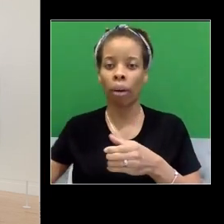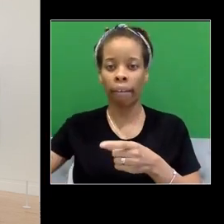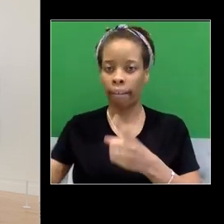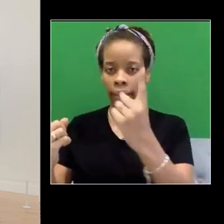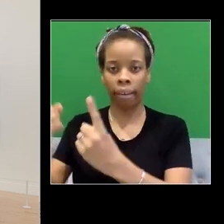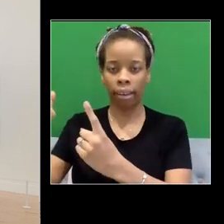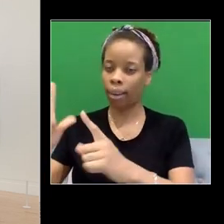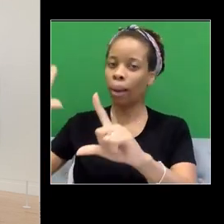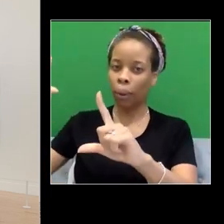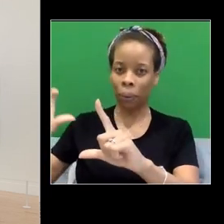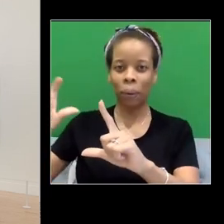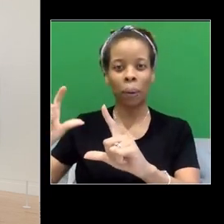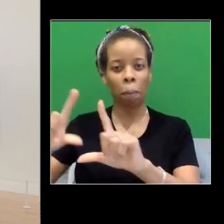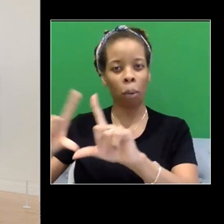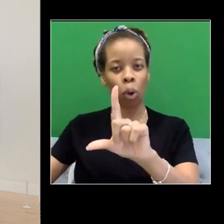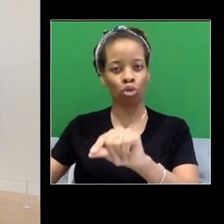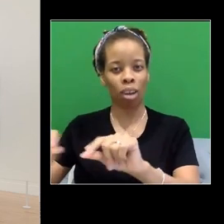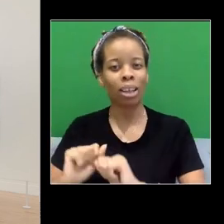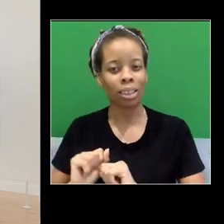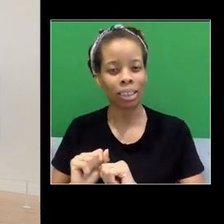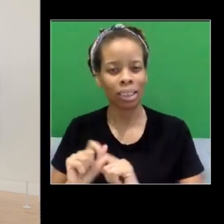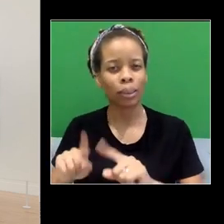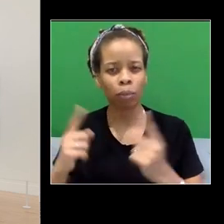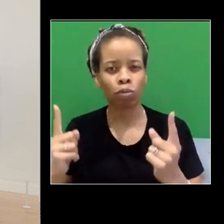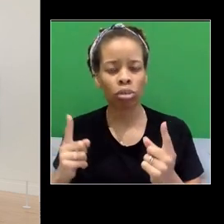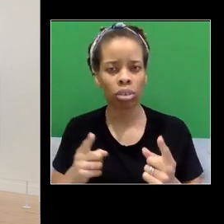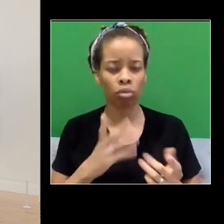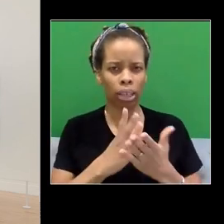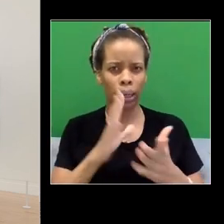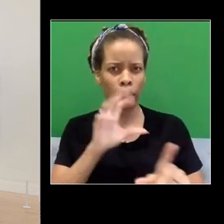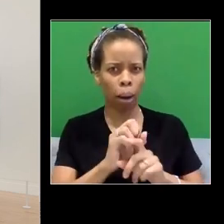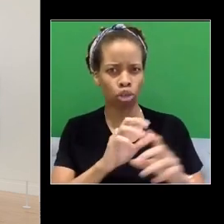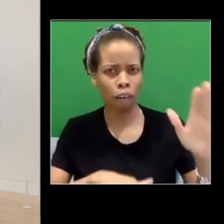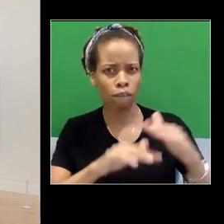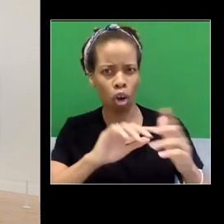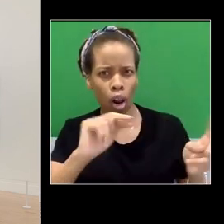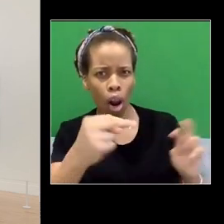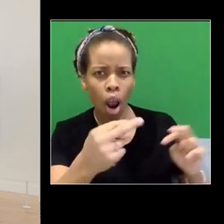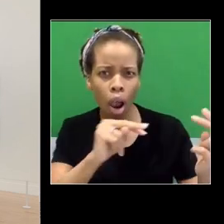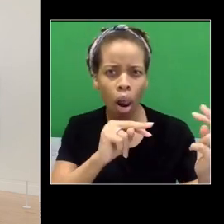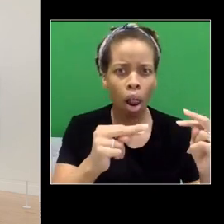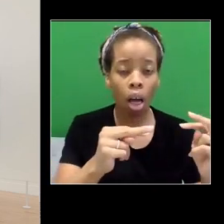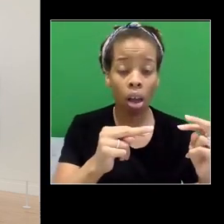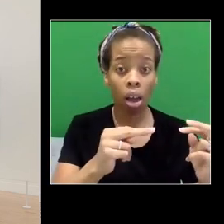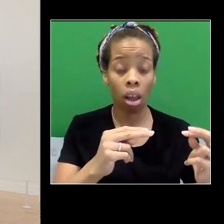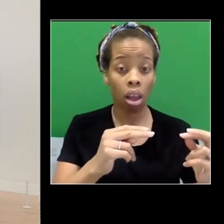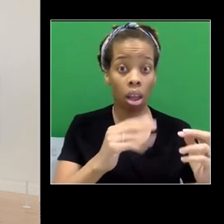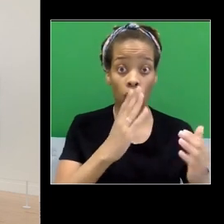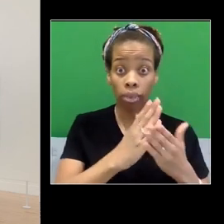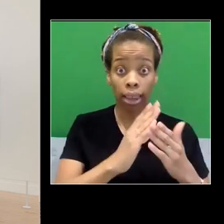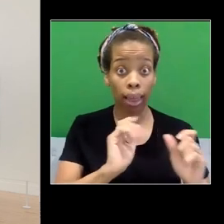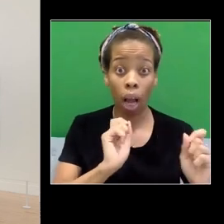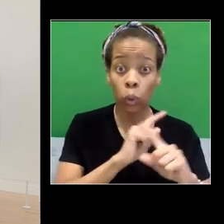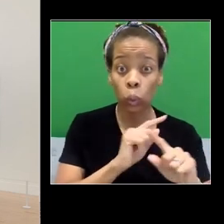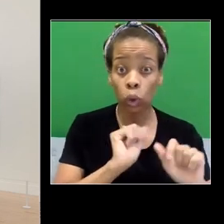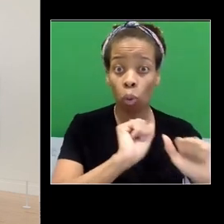it captures so much of that world, but in very unexpected ways. And I think that's the kind